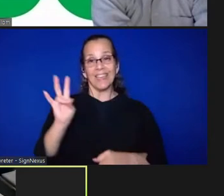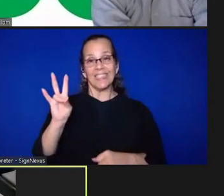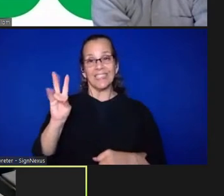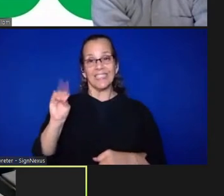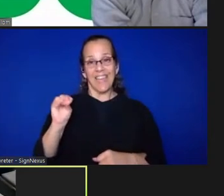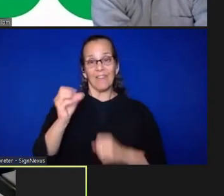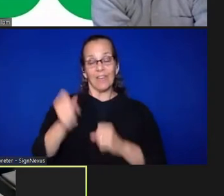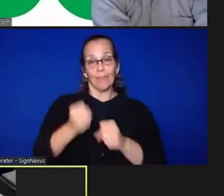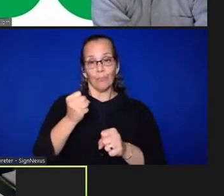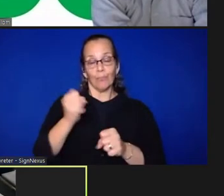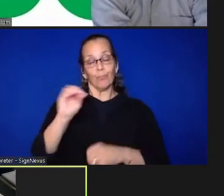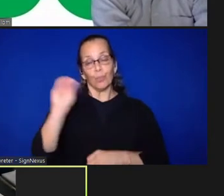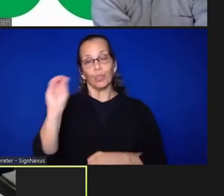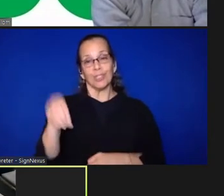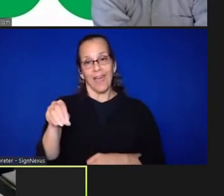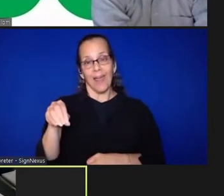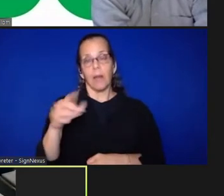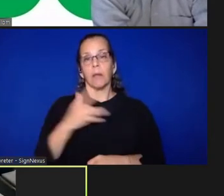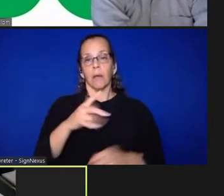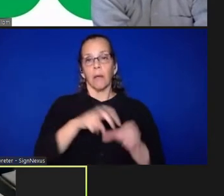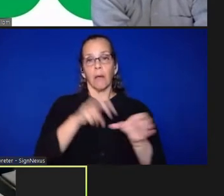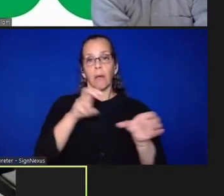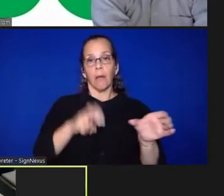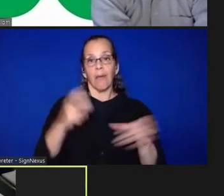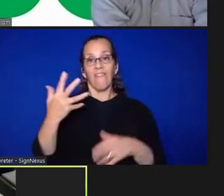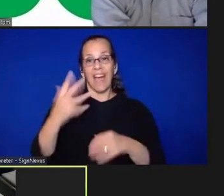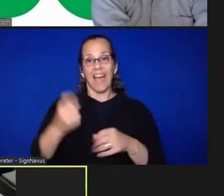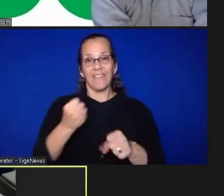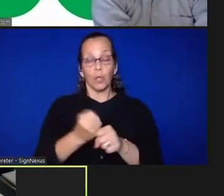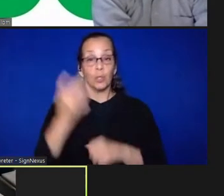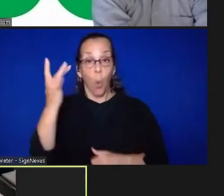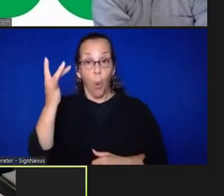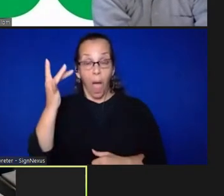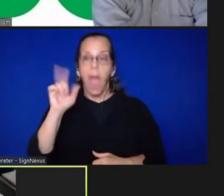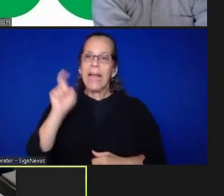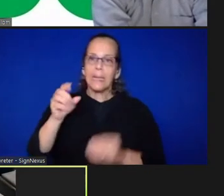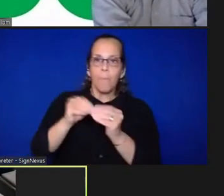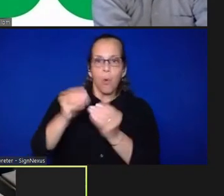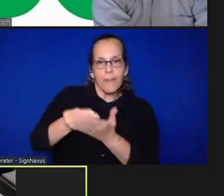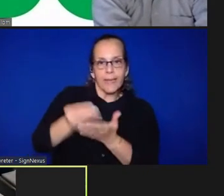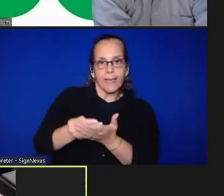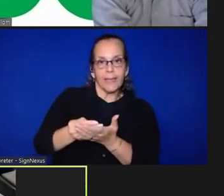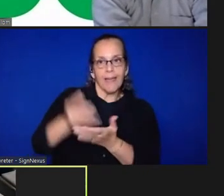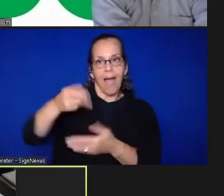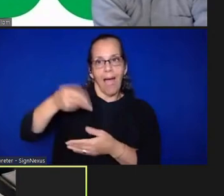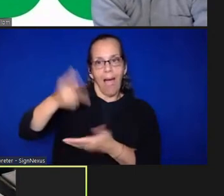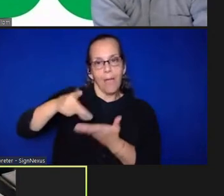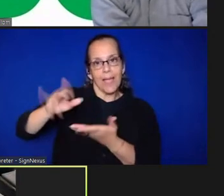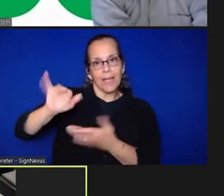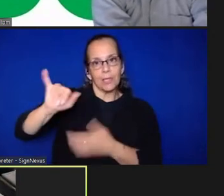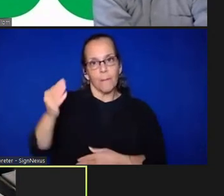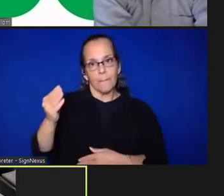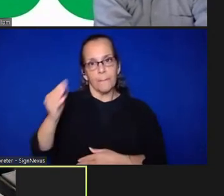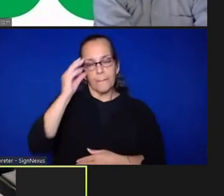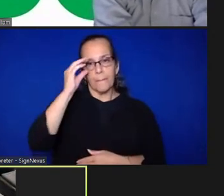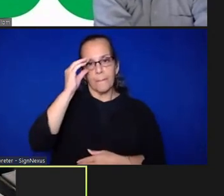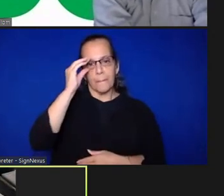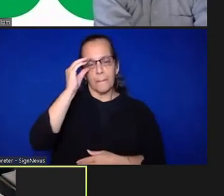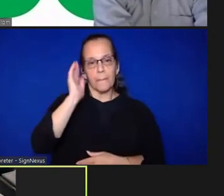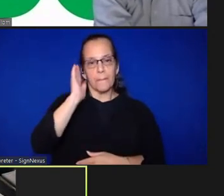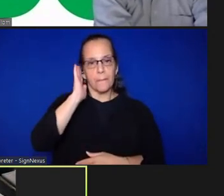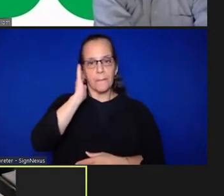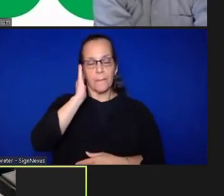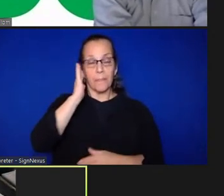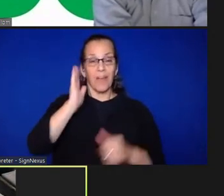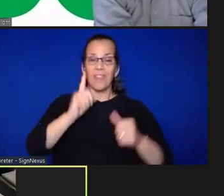within five years for higher paying jobs it already amounts to a costly brain drain for the city's medical First Responders